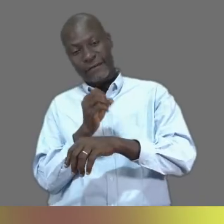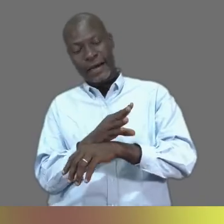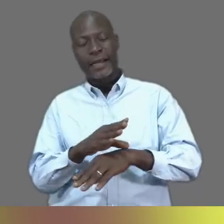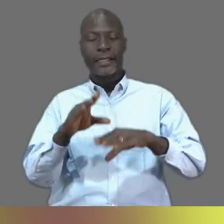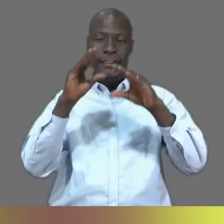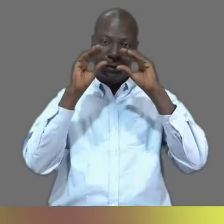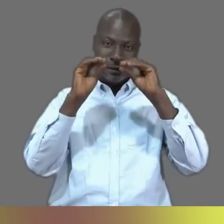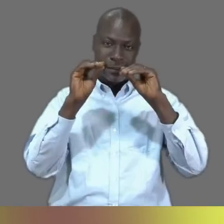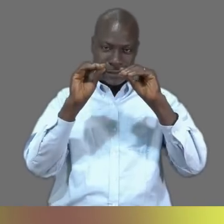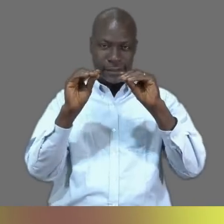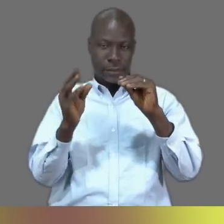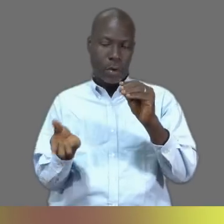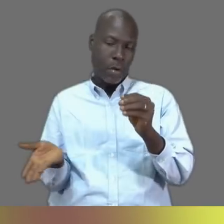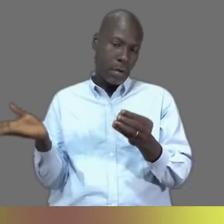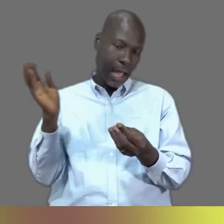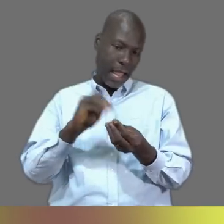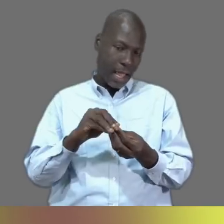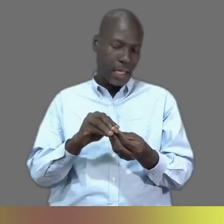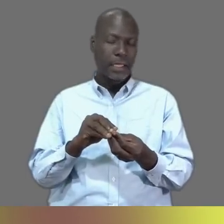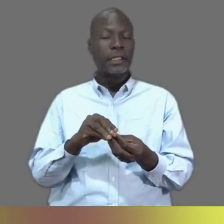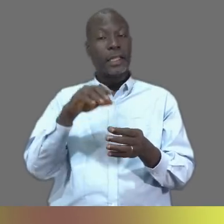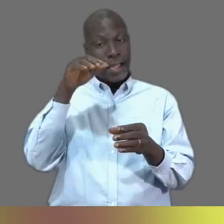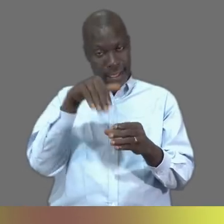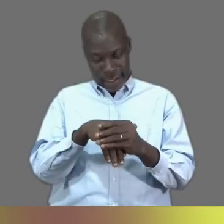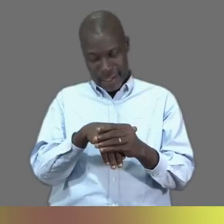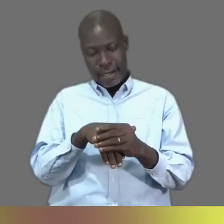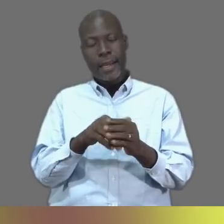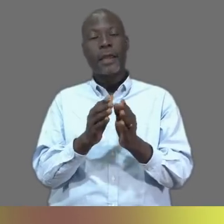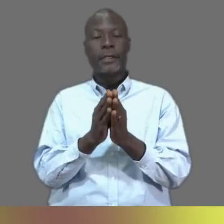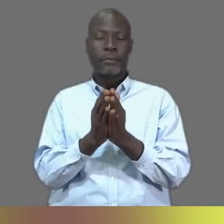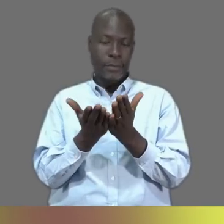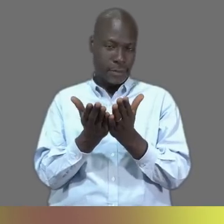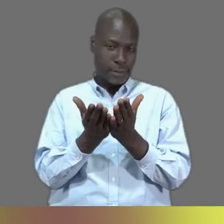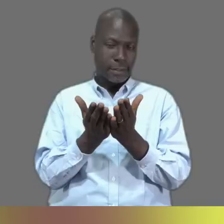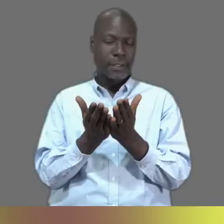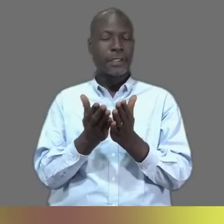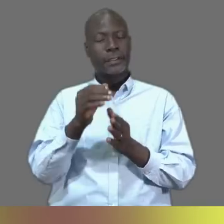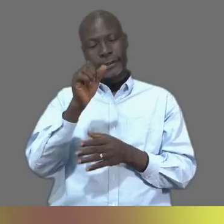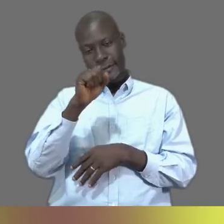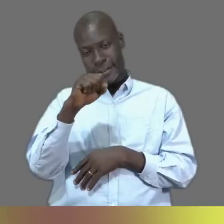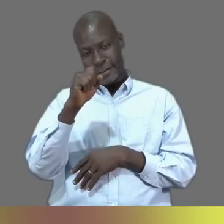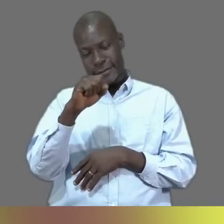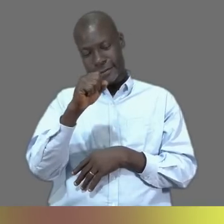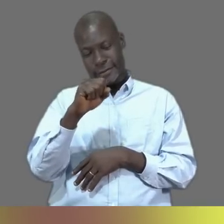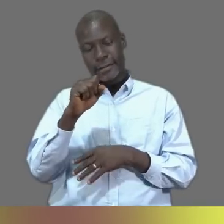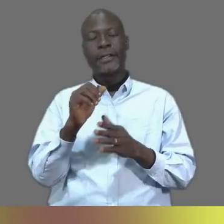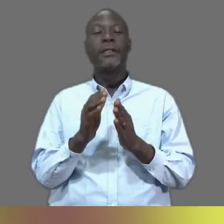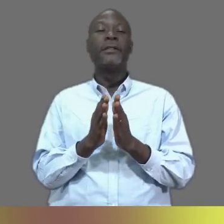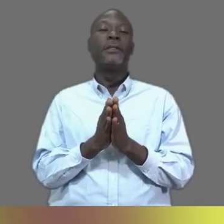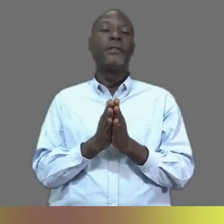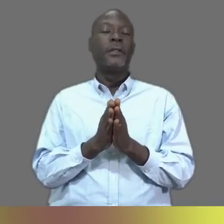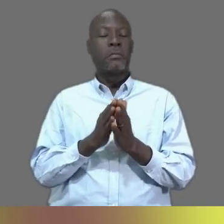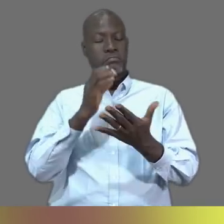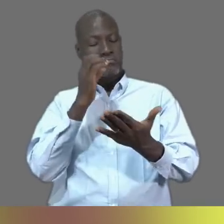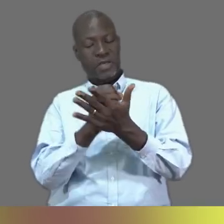eho adisua ensoso ane yaka nyina abom ana yede aye sa book no